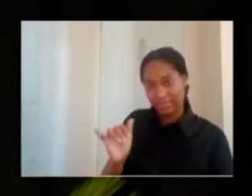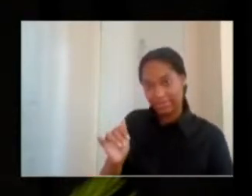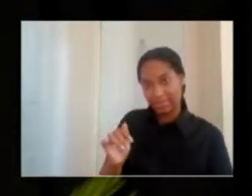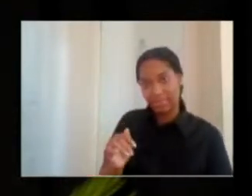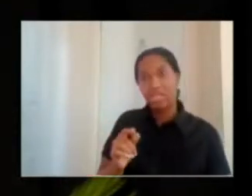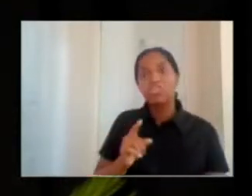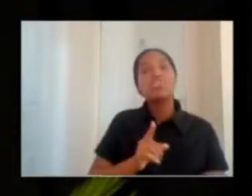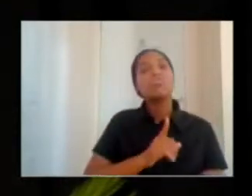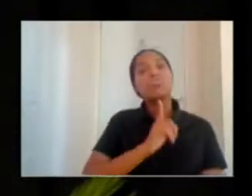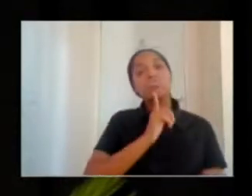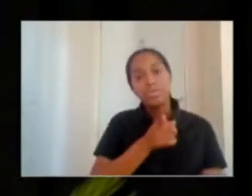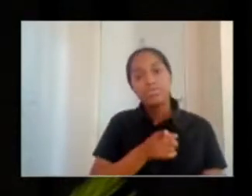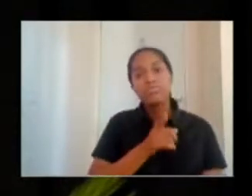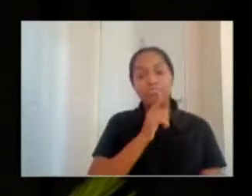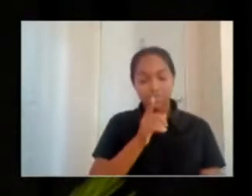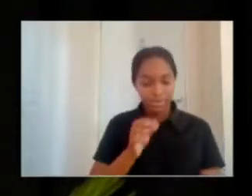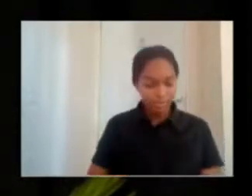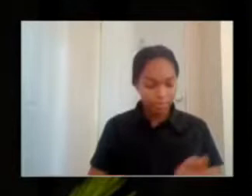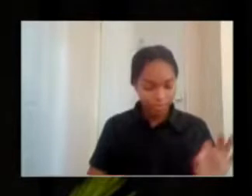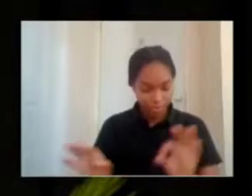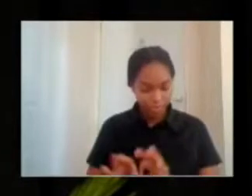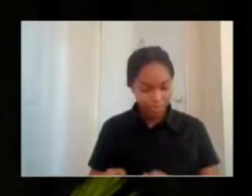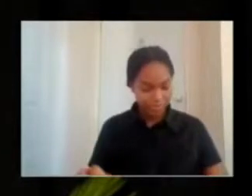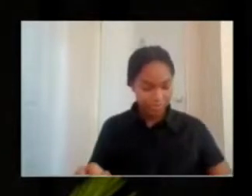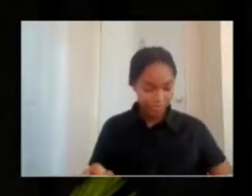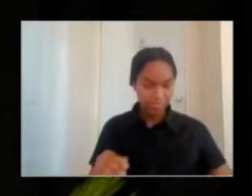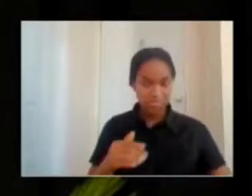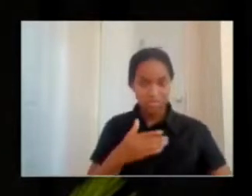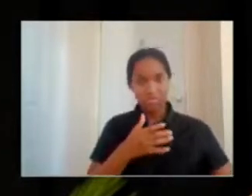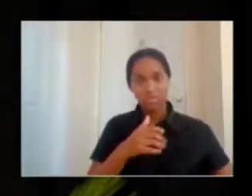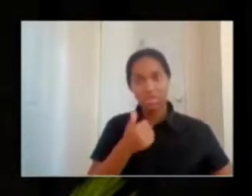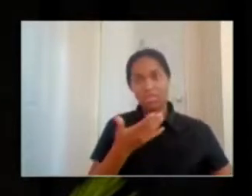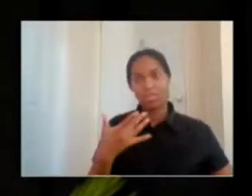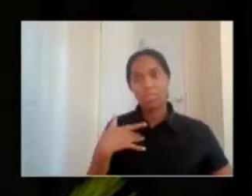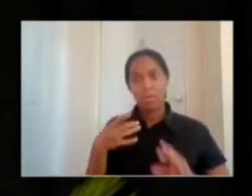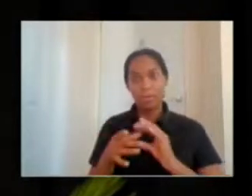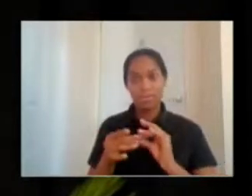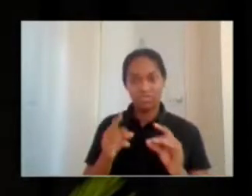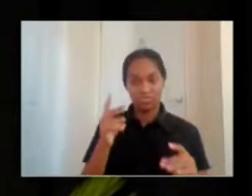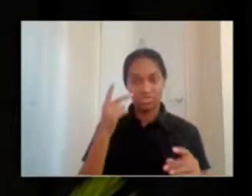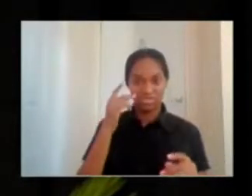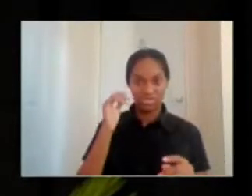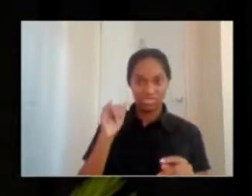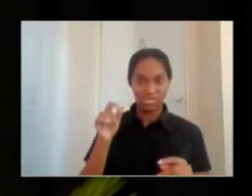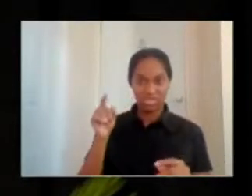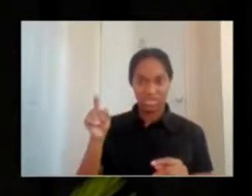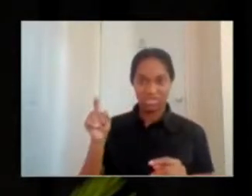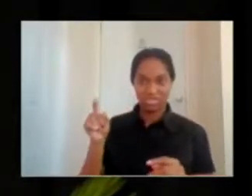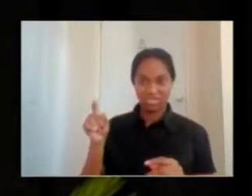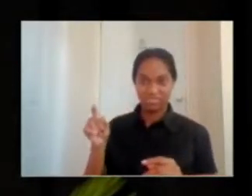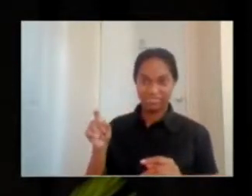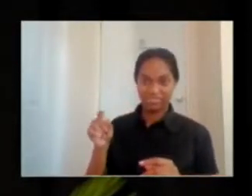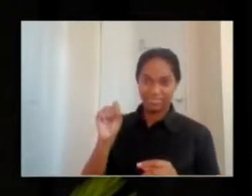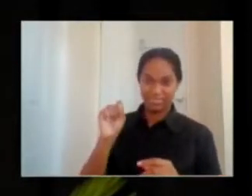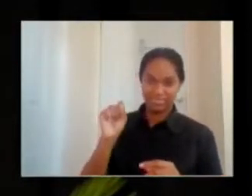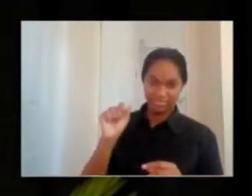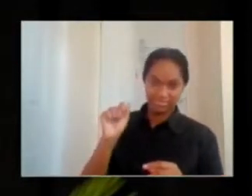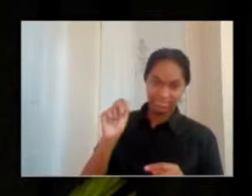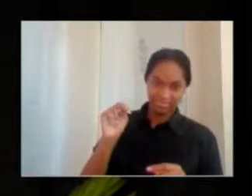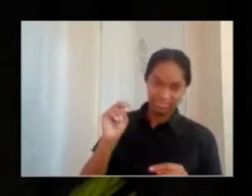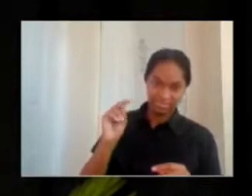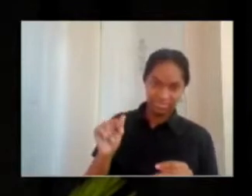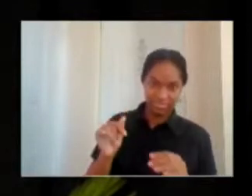really, really important. The other thing that I want to mention is that you saw that sizzle reel that Sandy showed. That